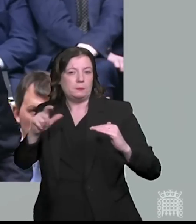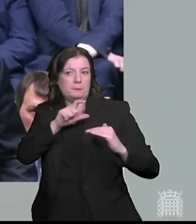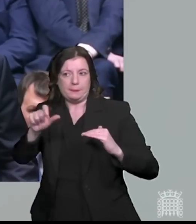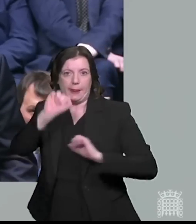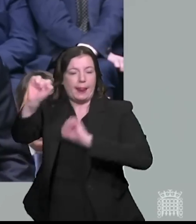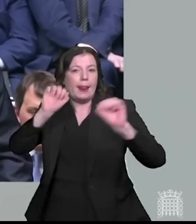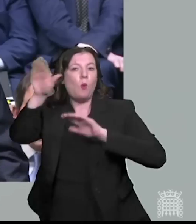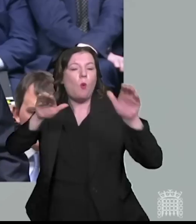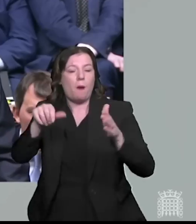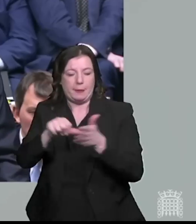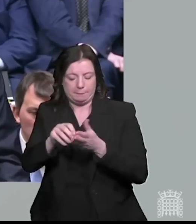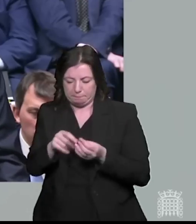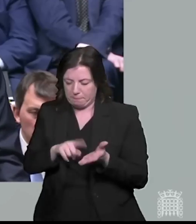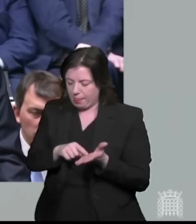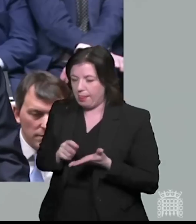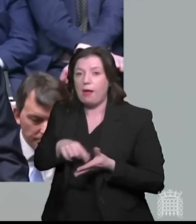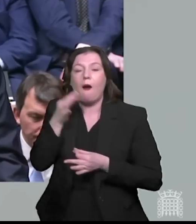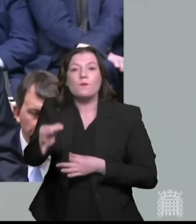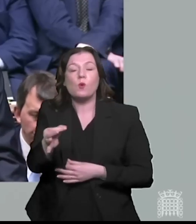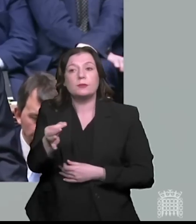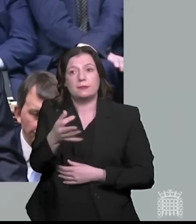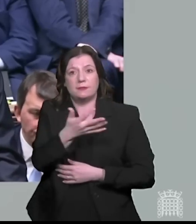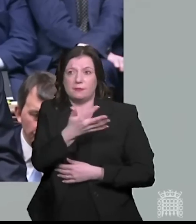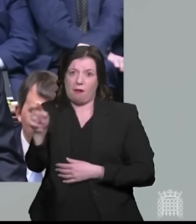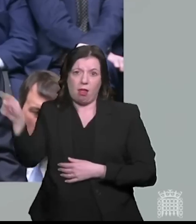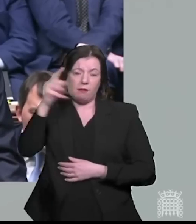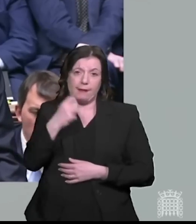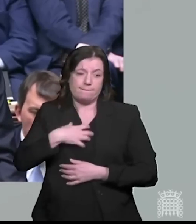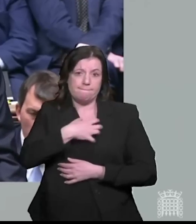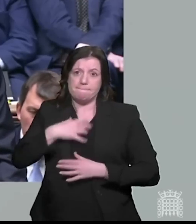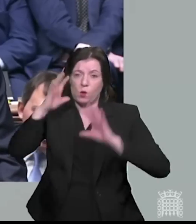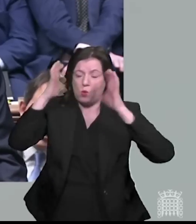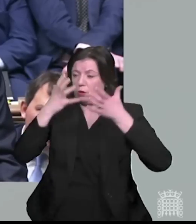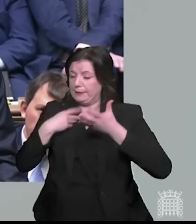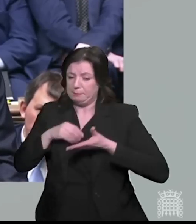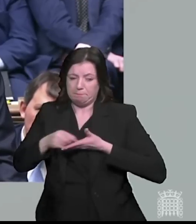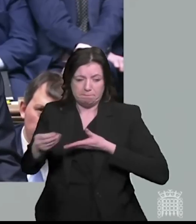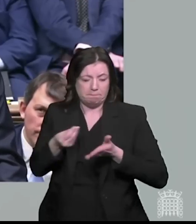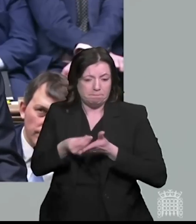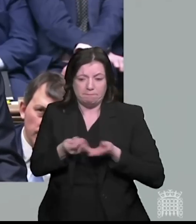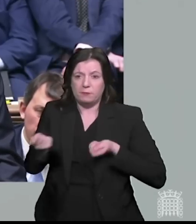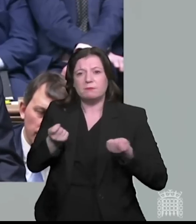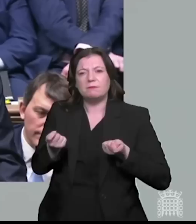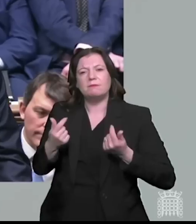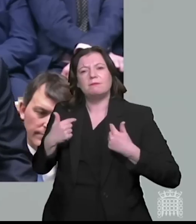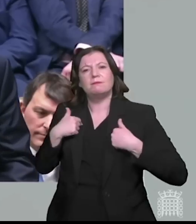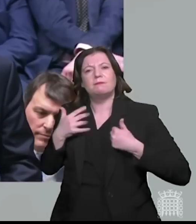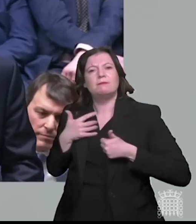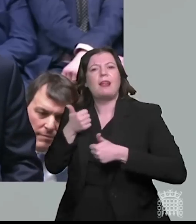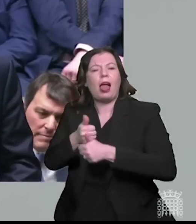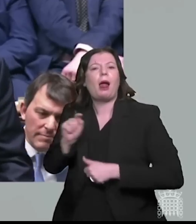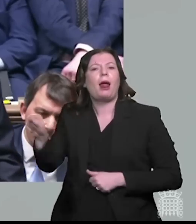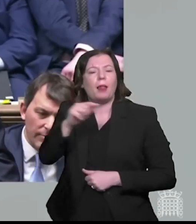finances. Some people remain in real distress, and we should always stand ready to help when we can. So after listening